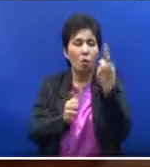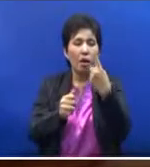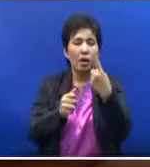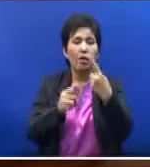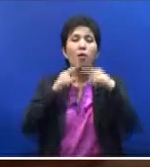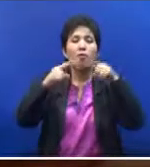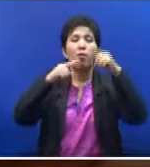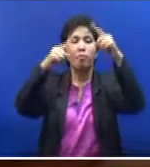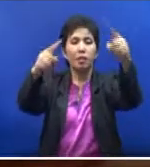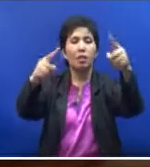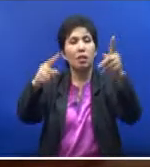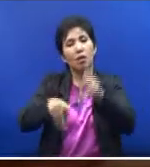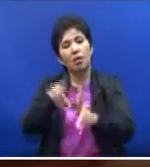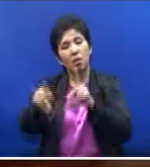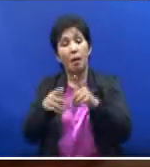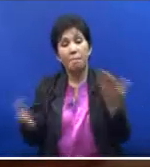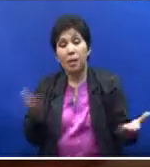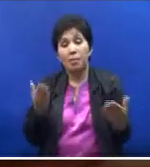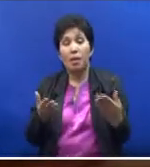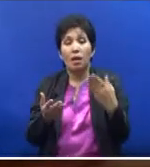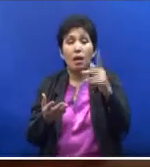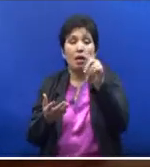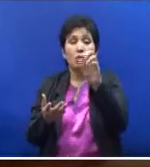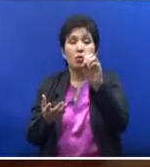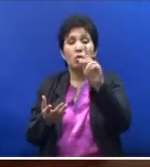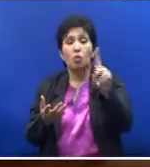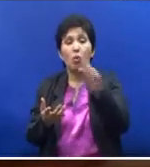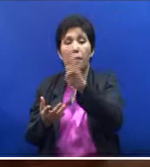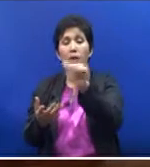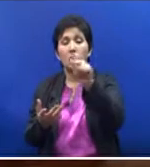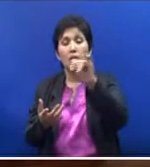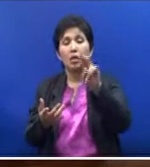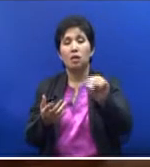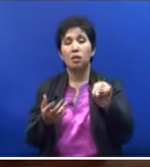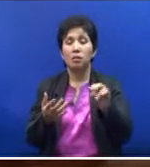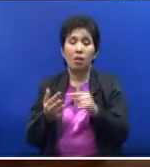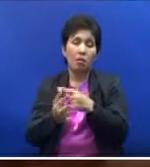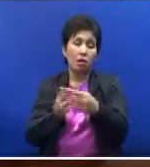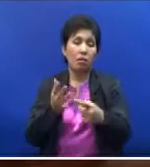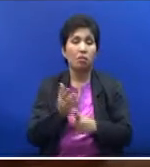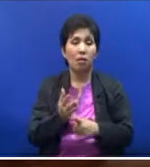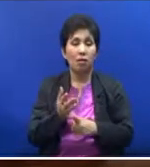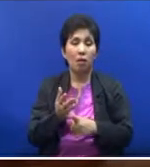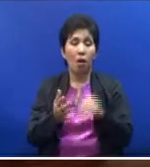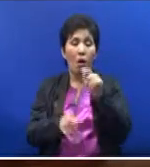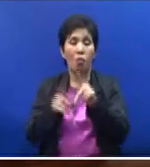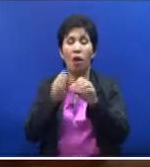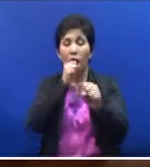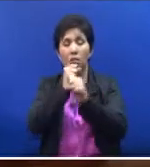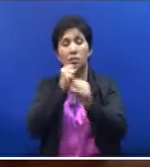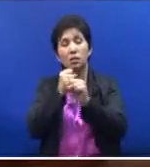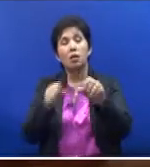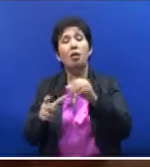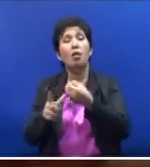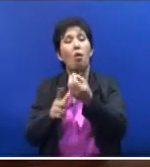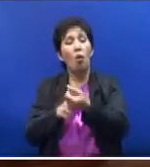figure, okay, maybe Tok Batin, okay, among orang asli, or penghulu among the Malay people, okay, in